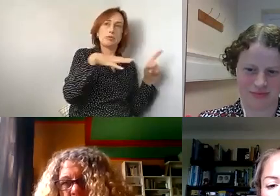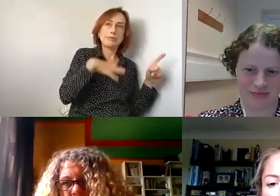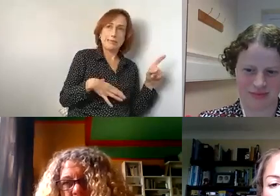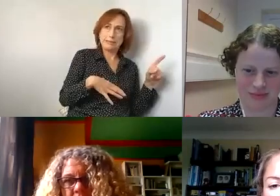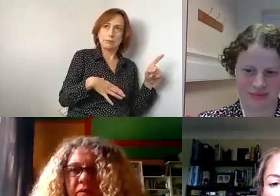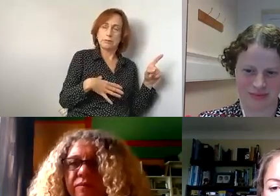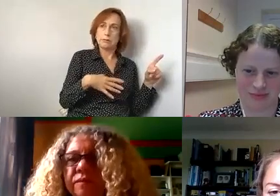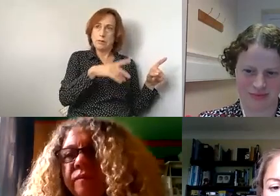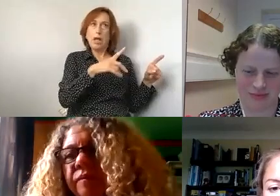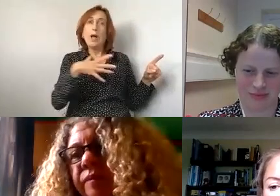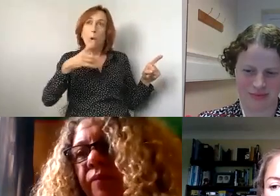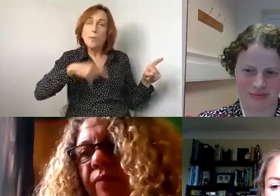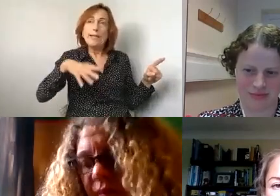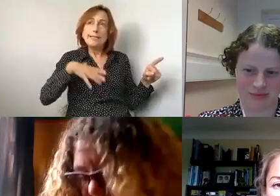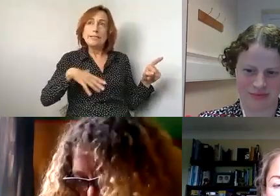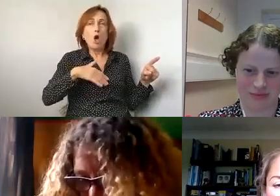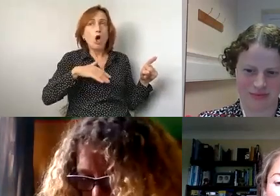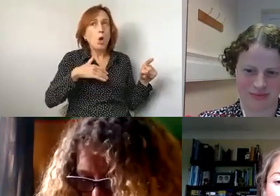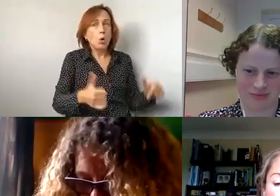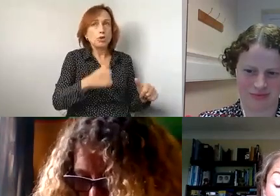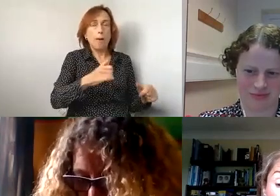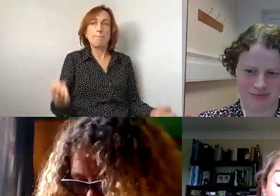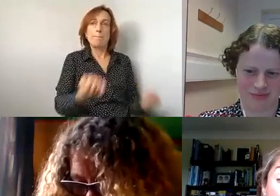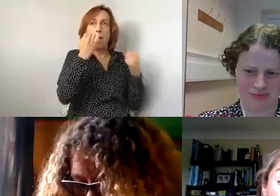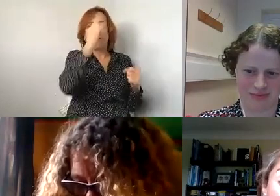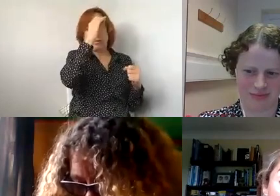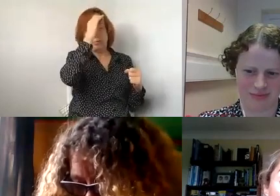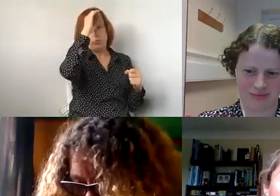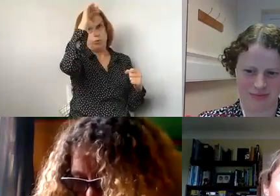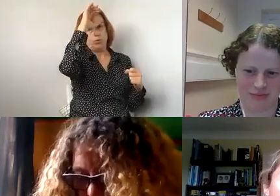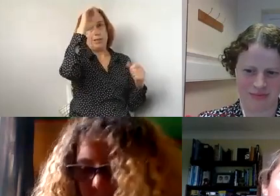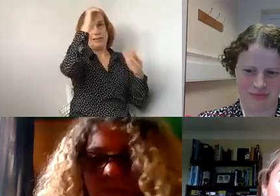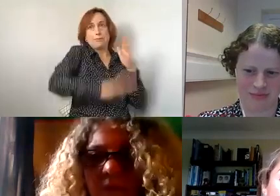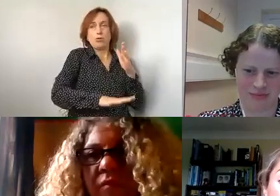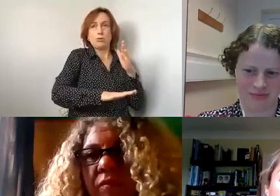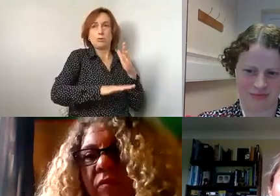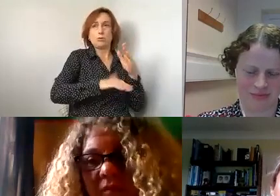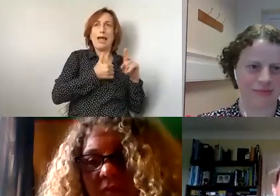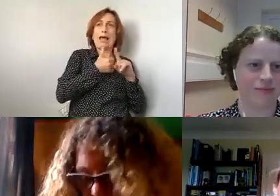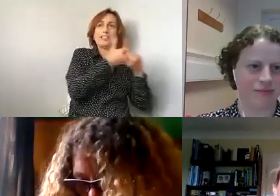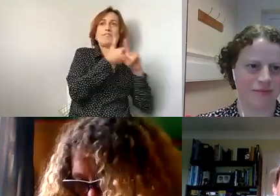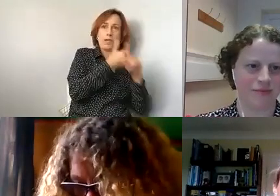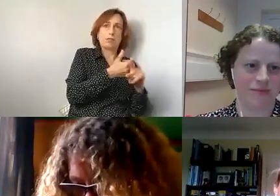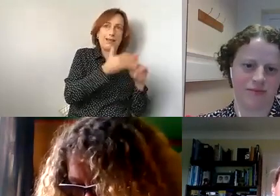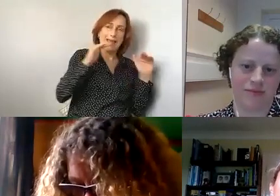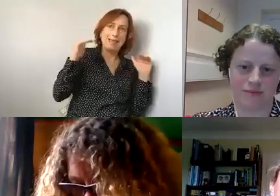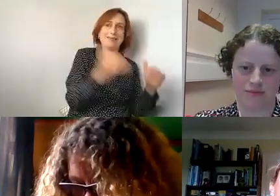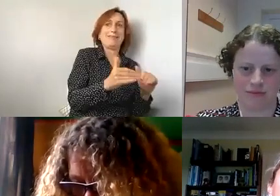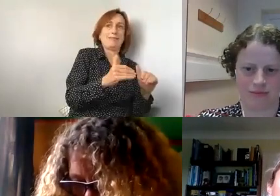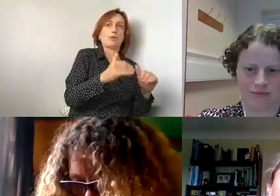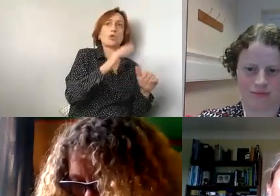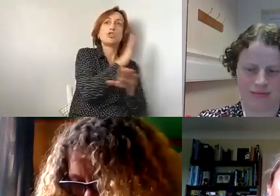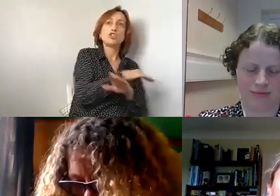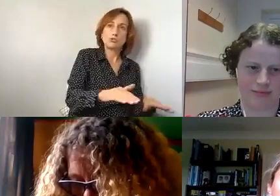powerful, well-informed advocate who has that particular lens on things that relate to children, which would balance really well